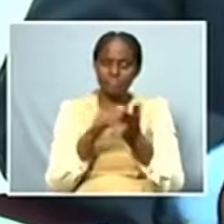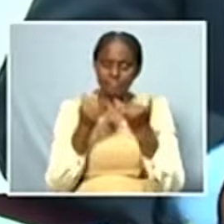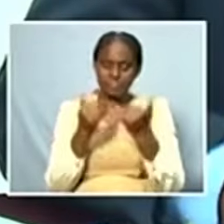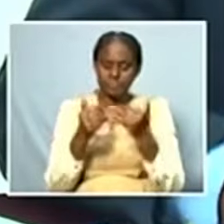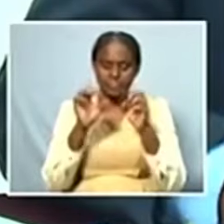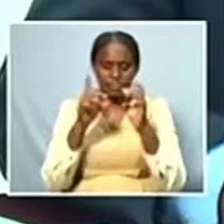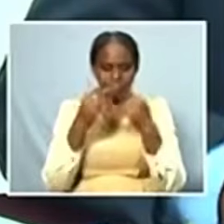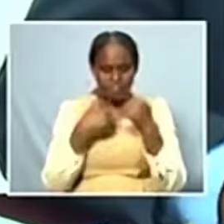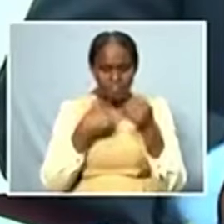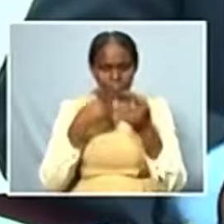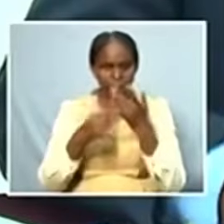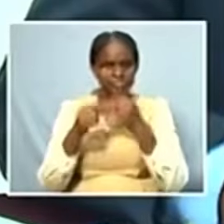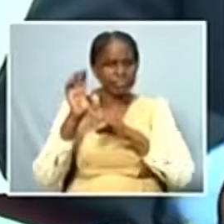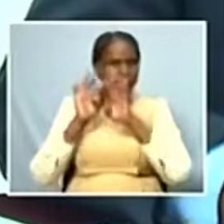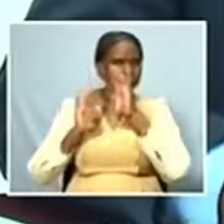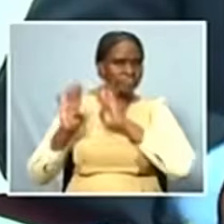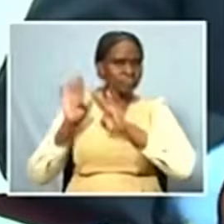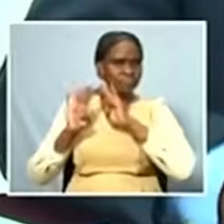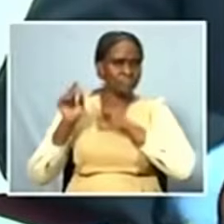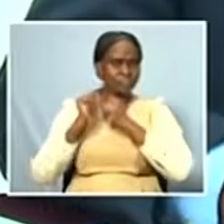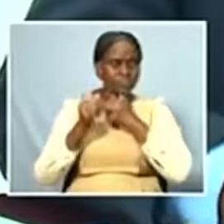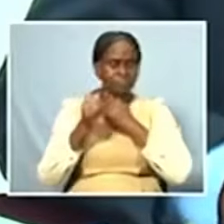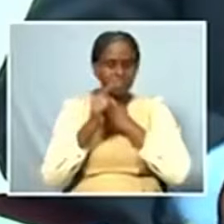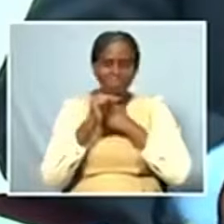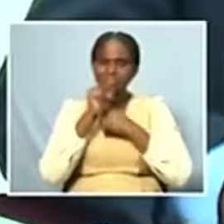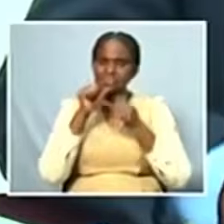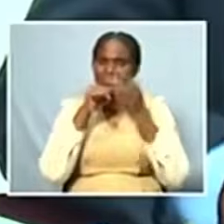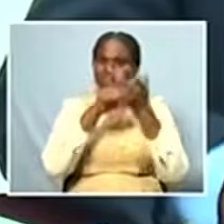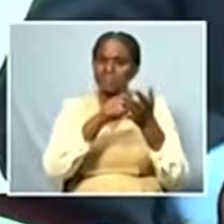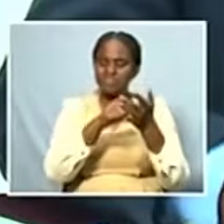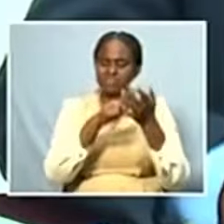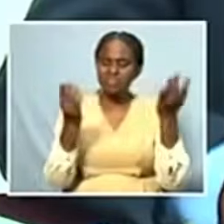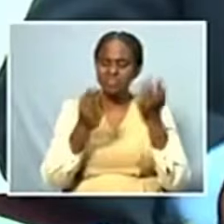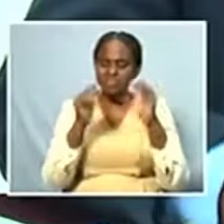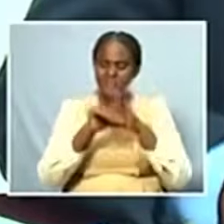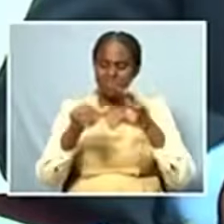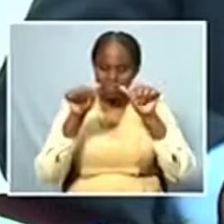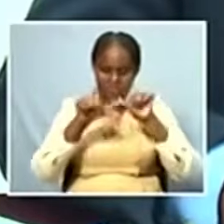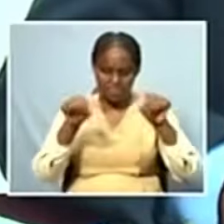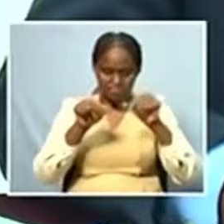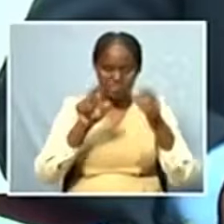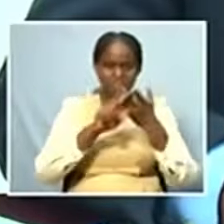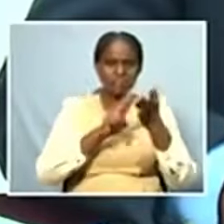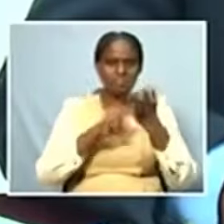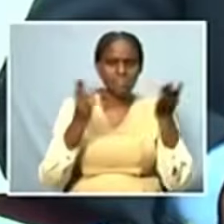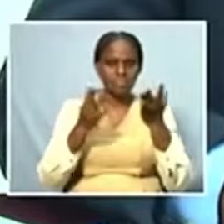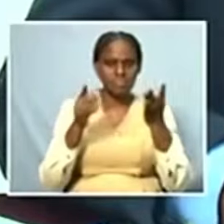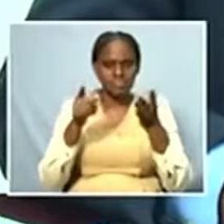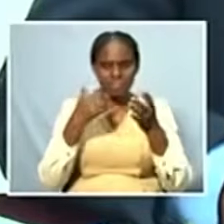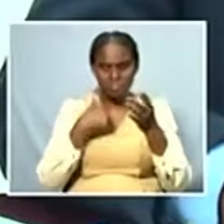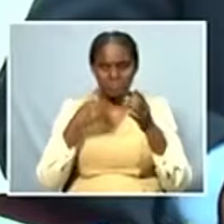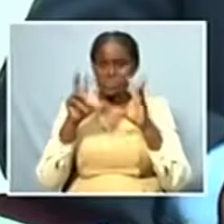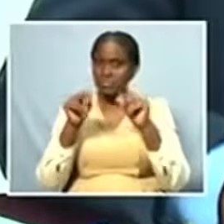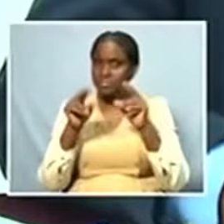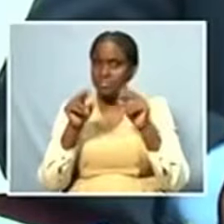Okay, it has taken me aback because it's not cited in the audit report that there was